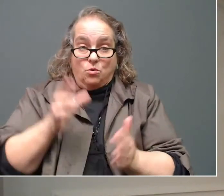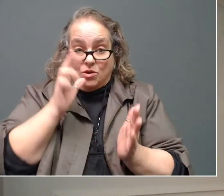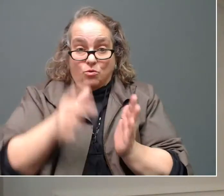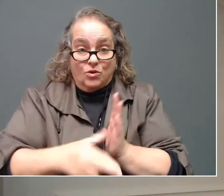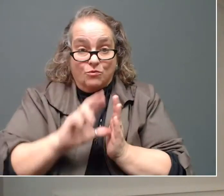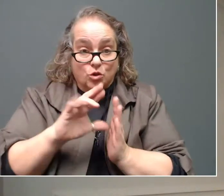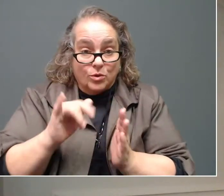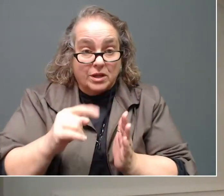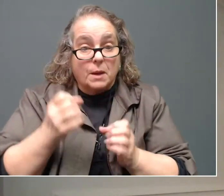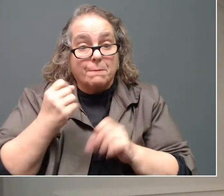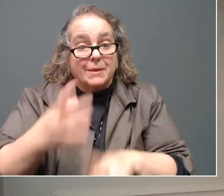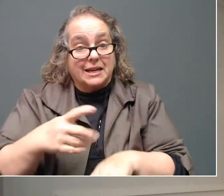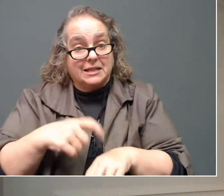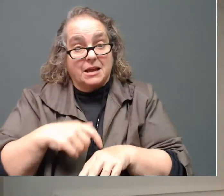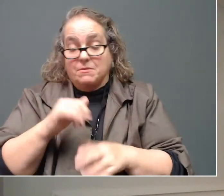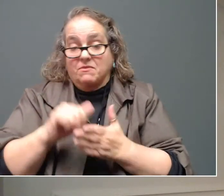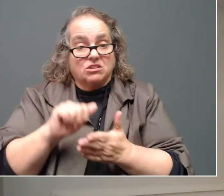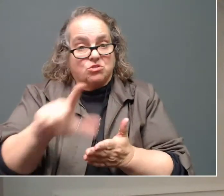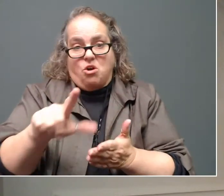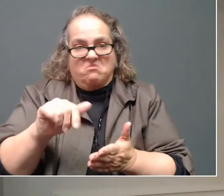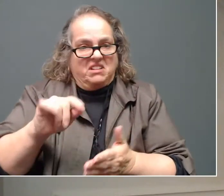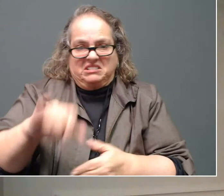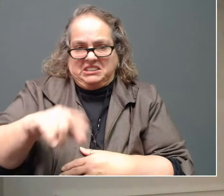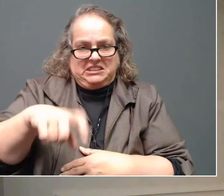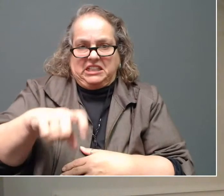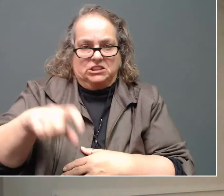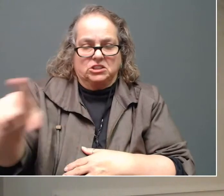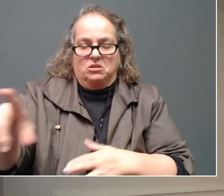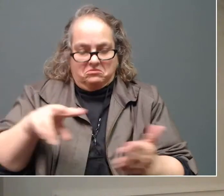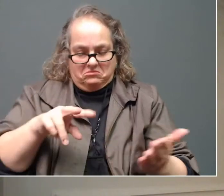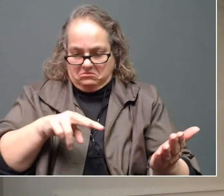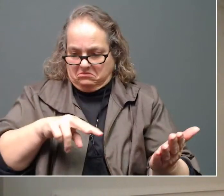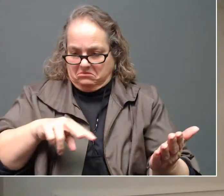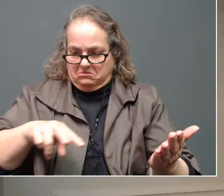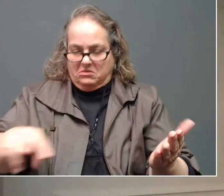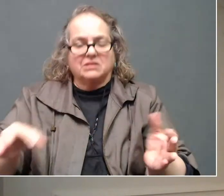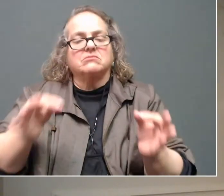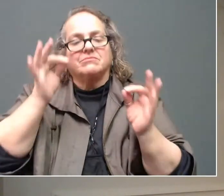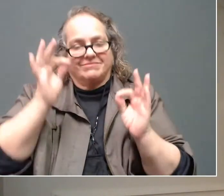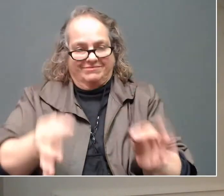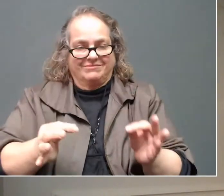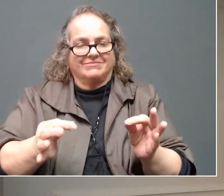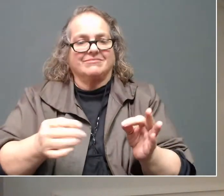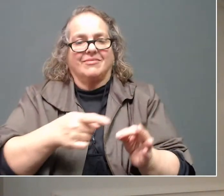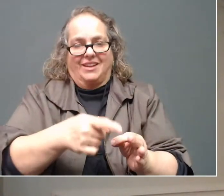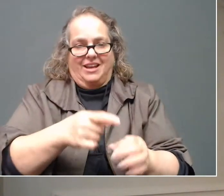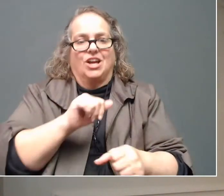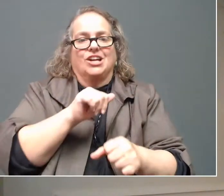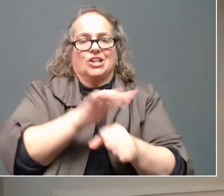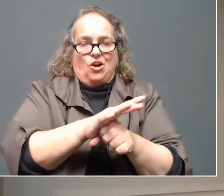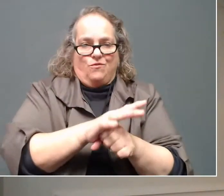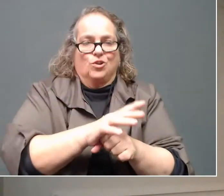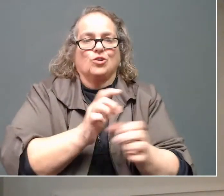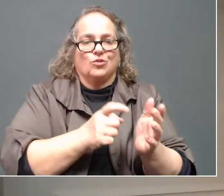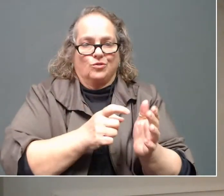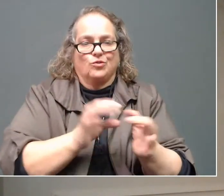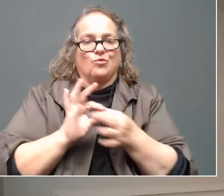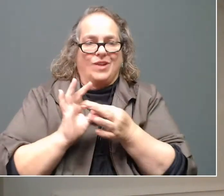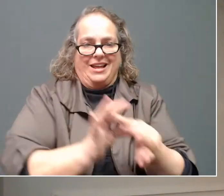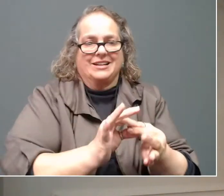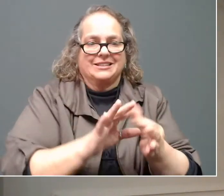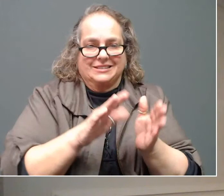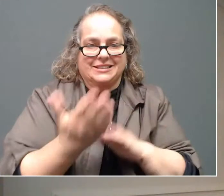times, that's all that's necessary to very clearly determine, was it a COVID-related or non-COVID related death? Some of